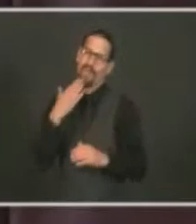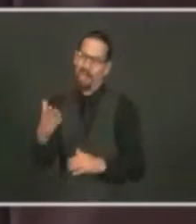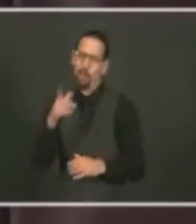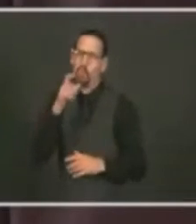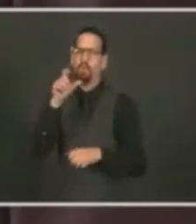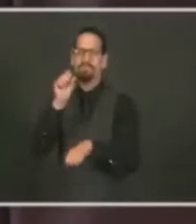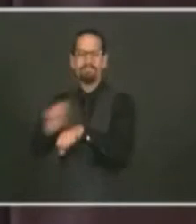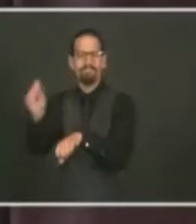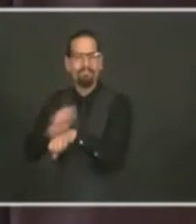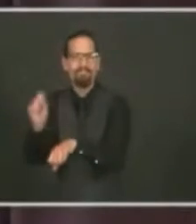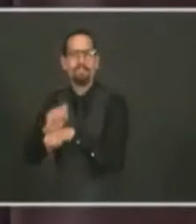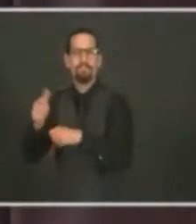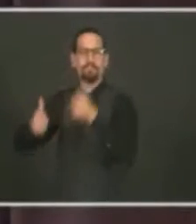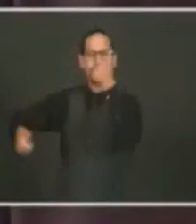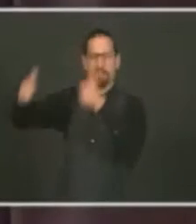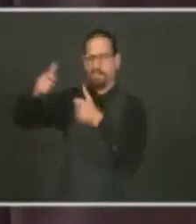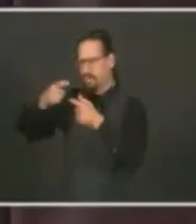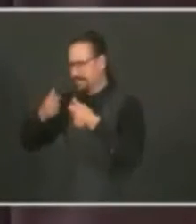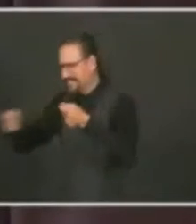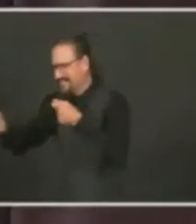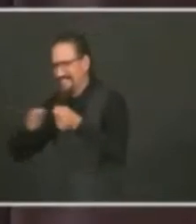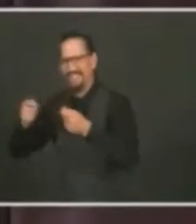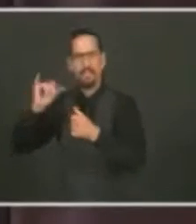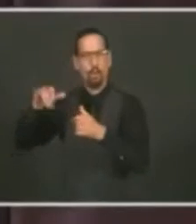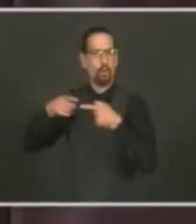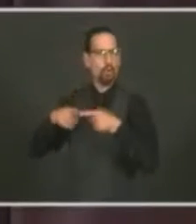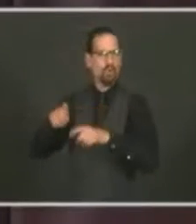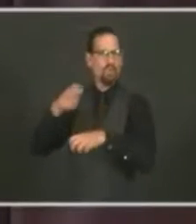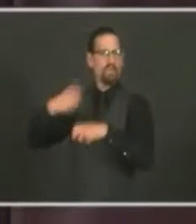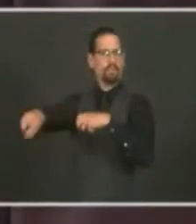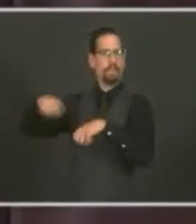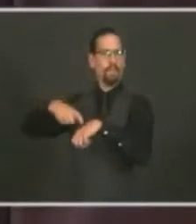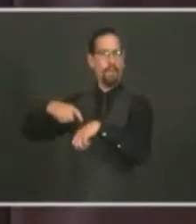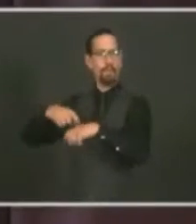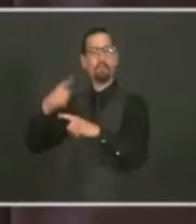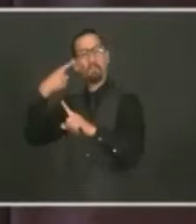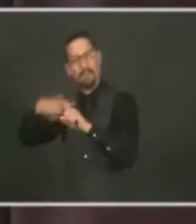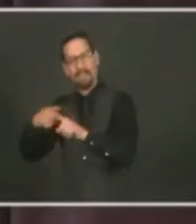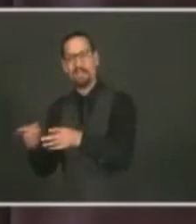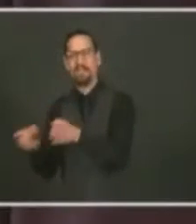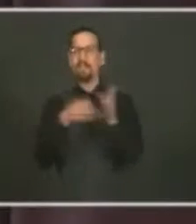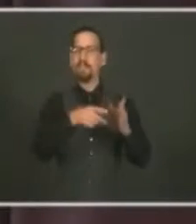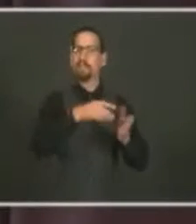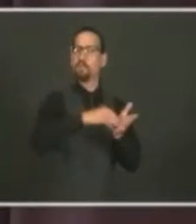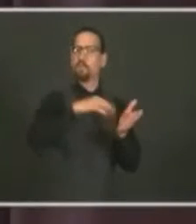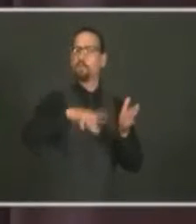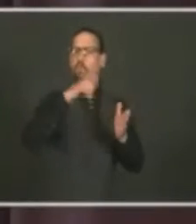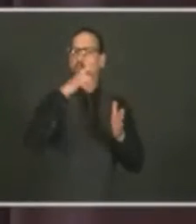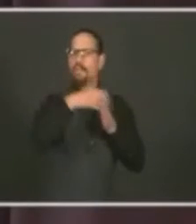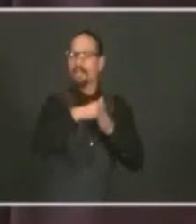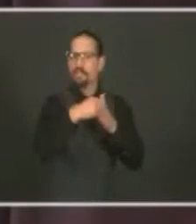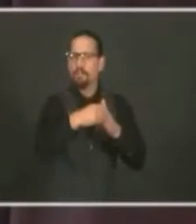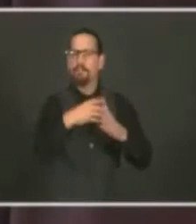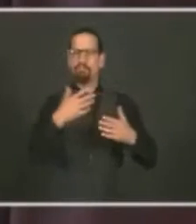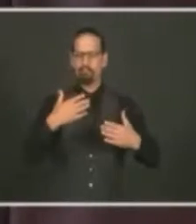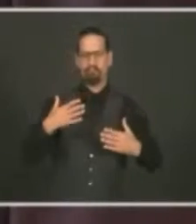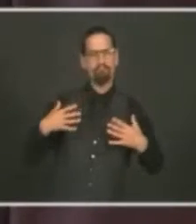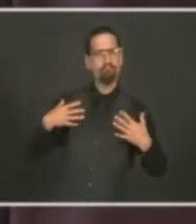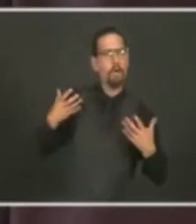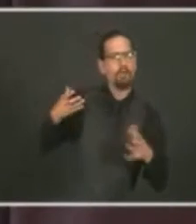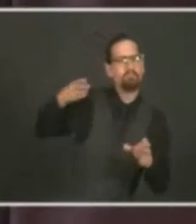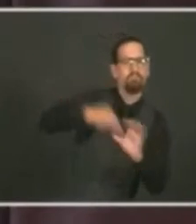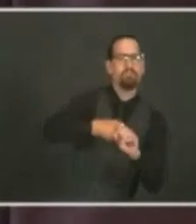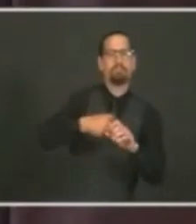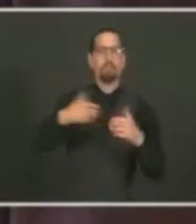students doing a good job, thank you. And to the leaders who are going to step up and help us, thank you. I think that we're going to get some good ideas